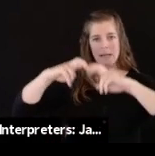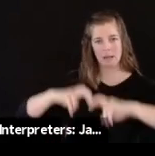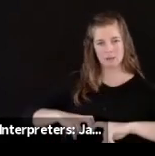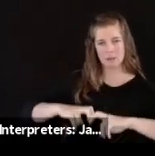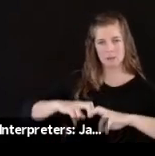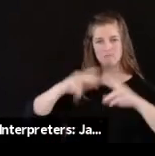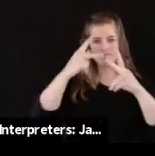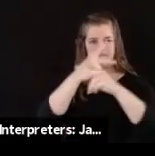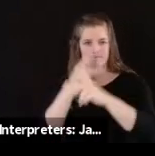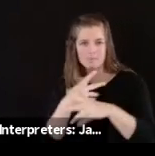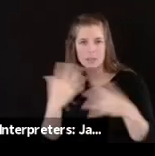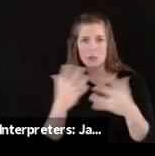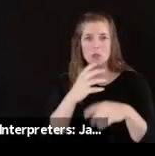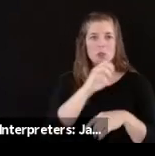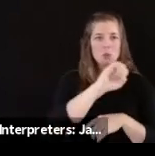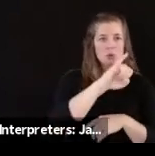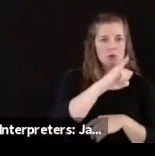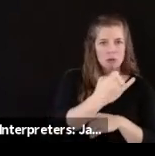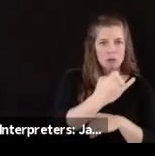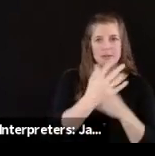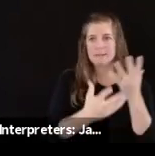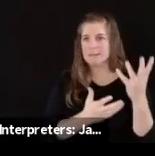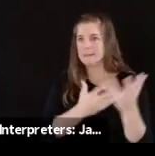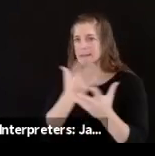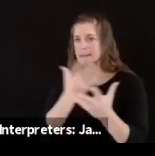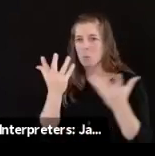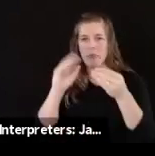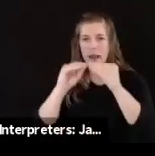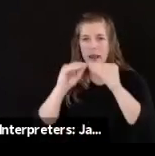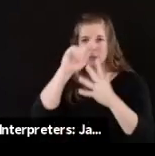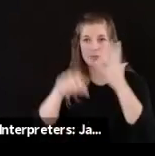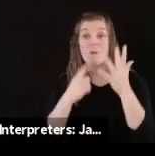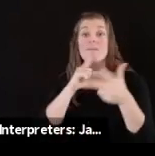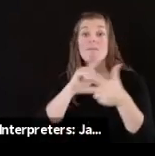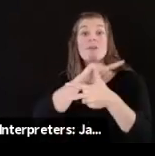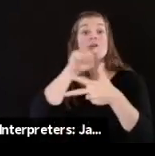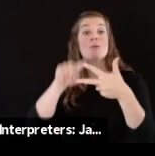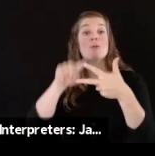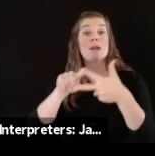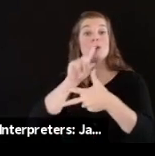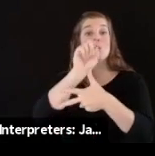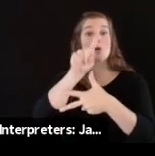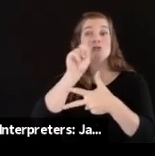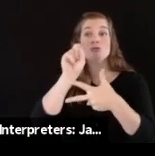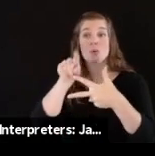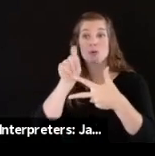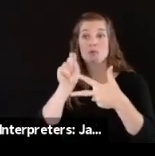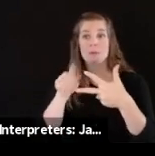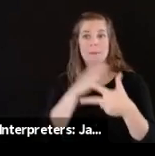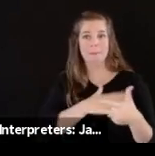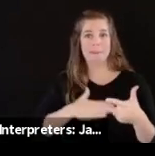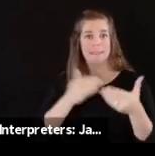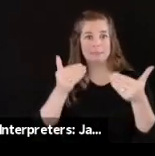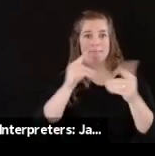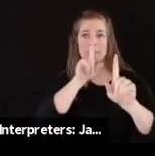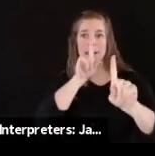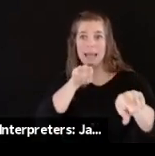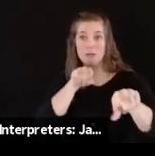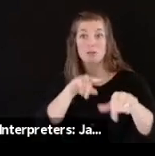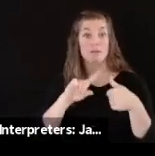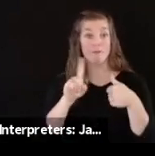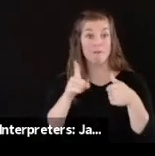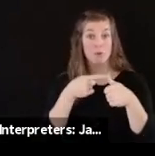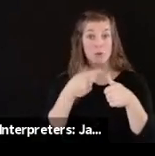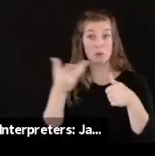stand on social justice within our movement. So I have 3 questions that I will ask you to answer. The first